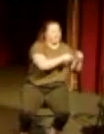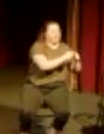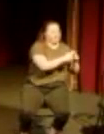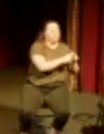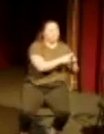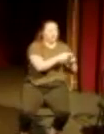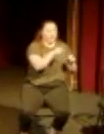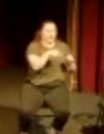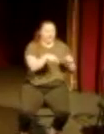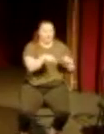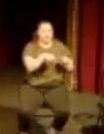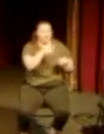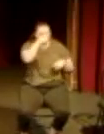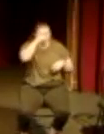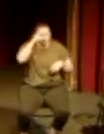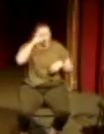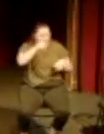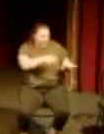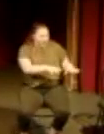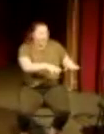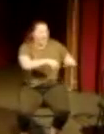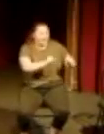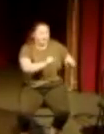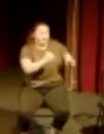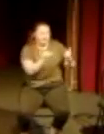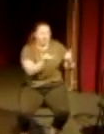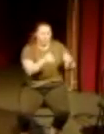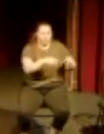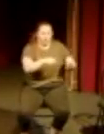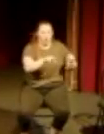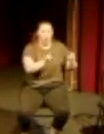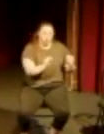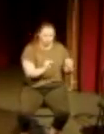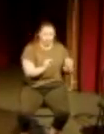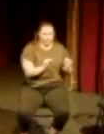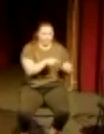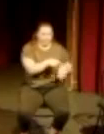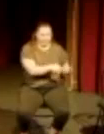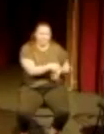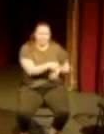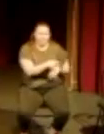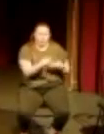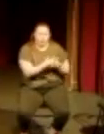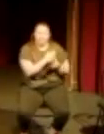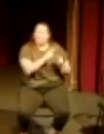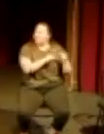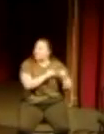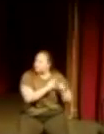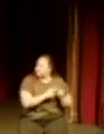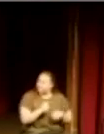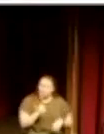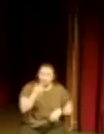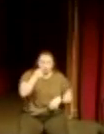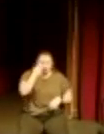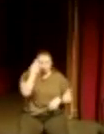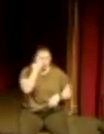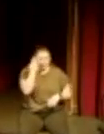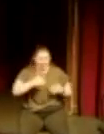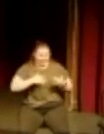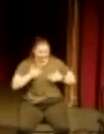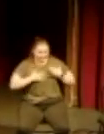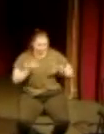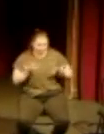3 weeks ago, we were able to snap this up. We signed our own 10-year lease with an option to buy. And the reason that we're so excited about this, if you